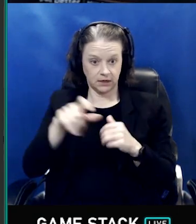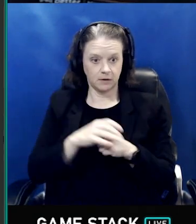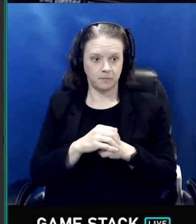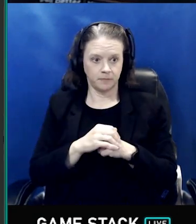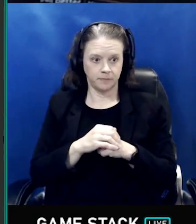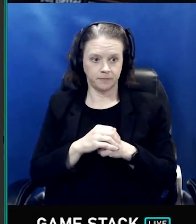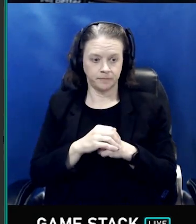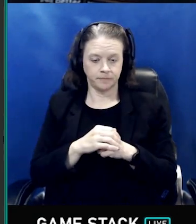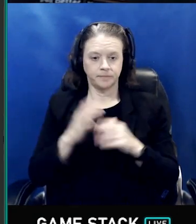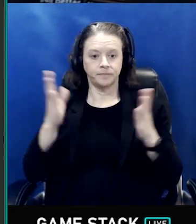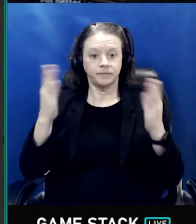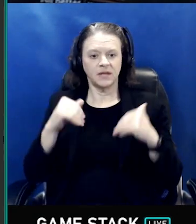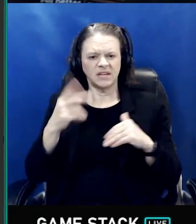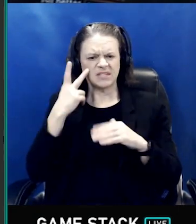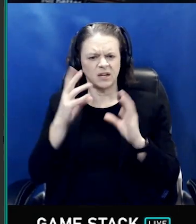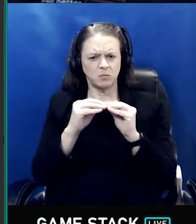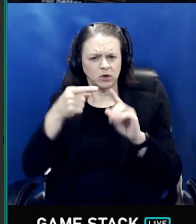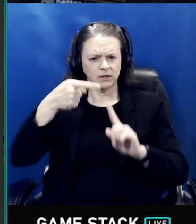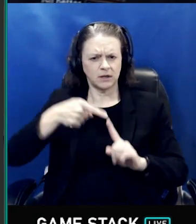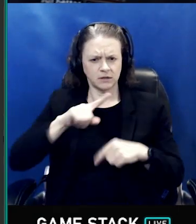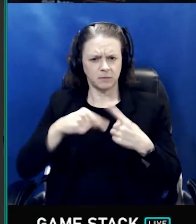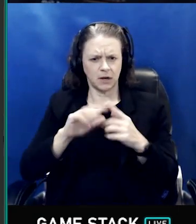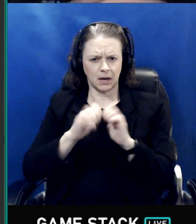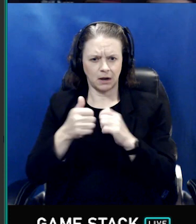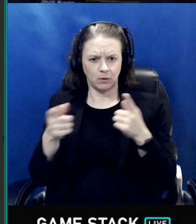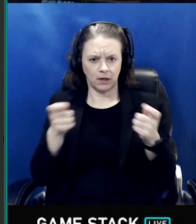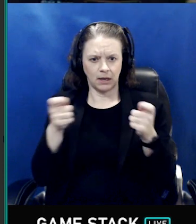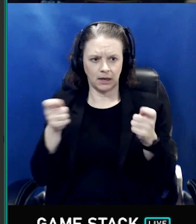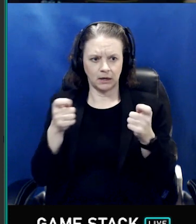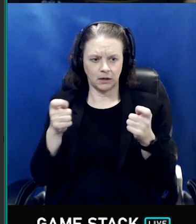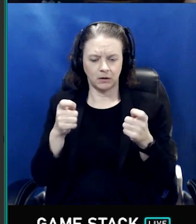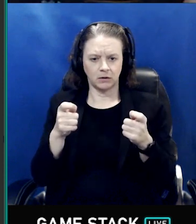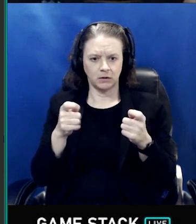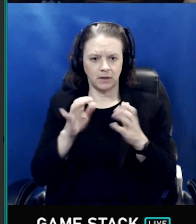Okay, let's see some more details about how we handle log through demo.